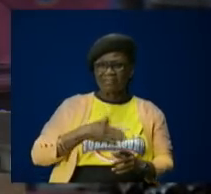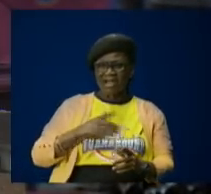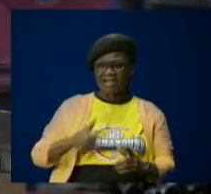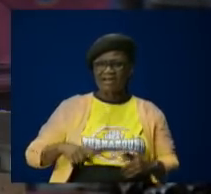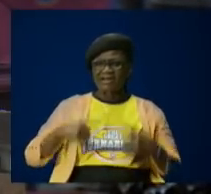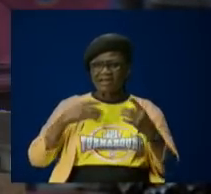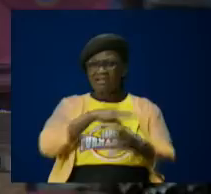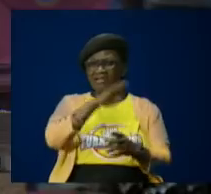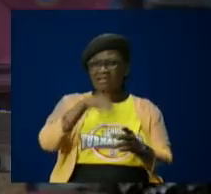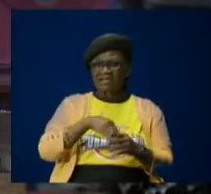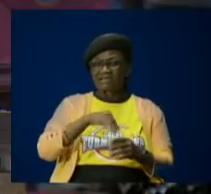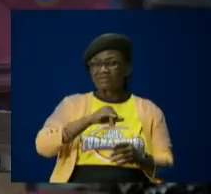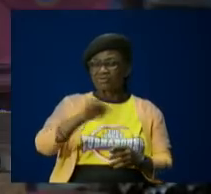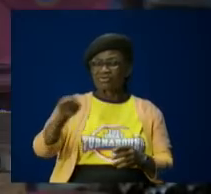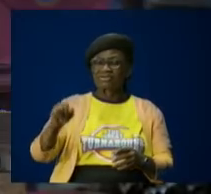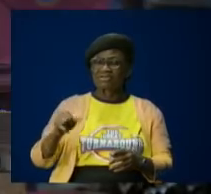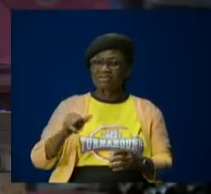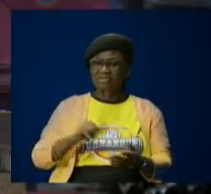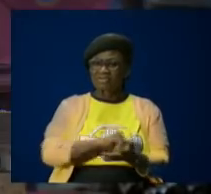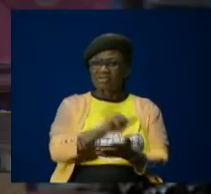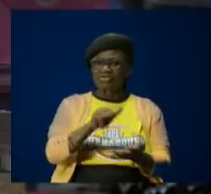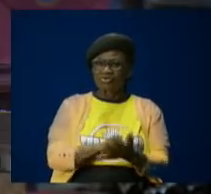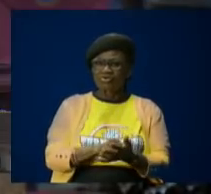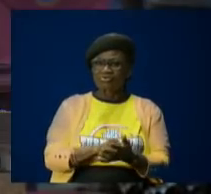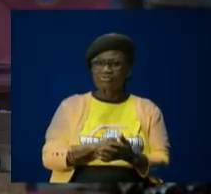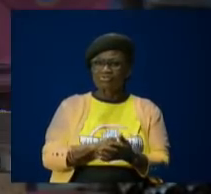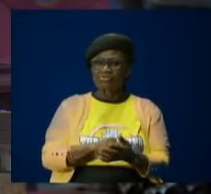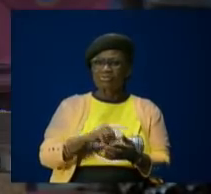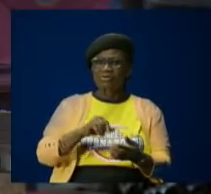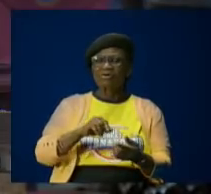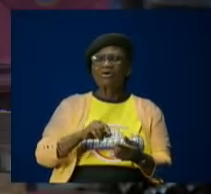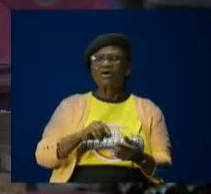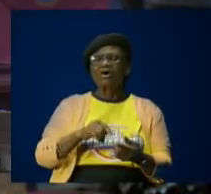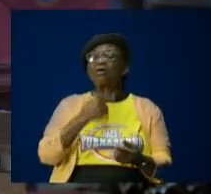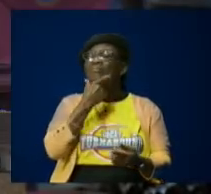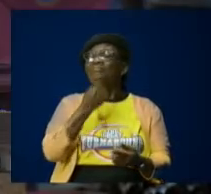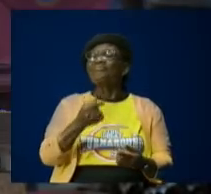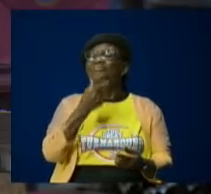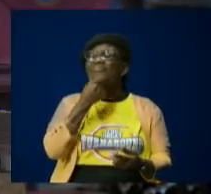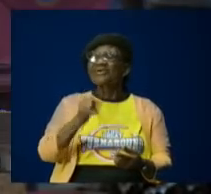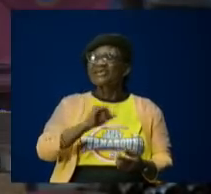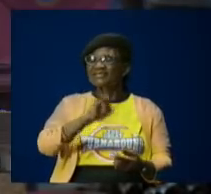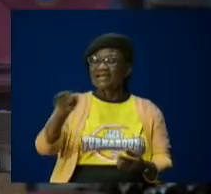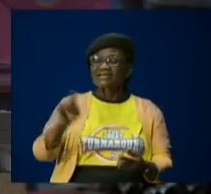including those pretending to be friends, that should not be there,